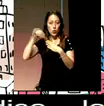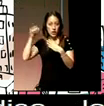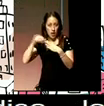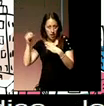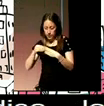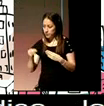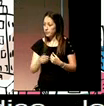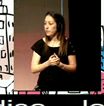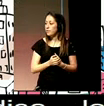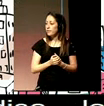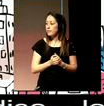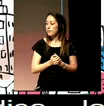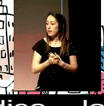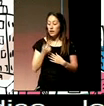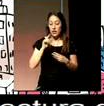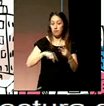utility.